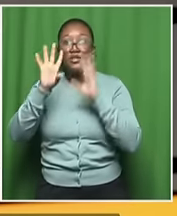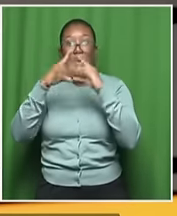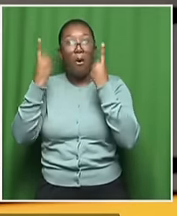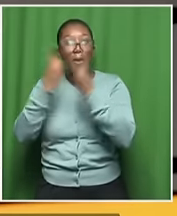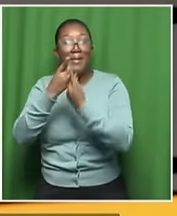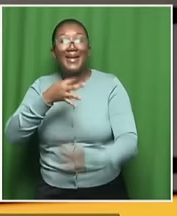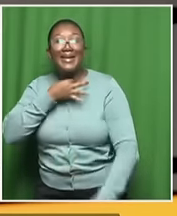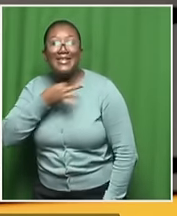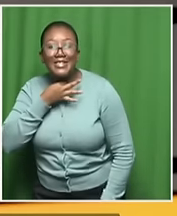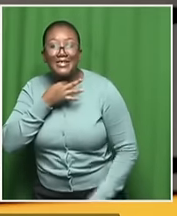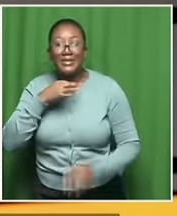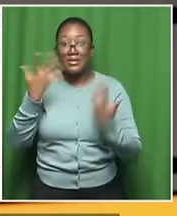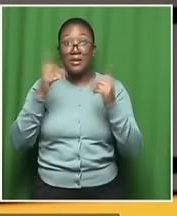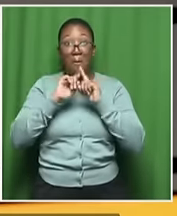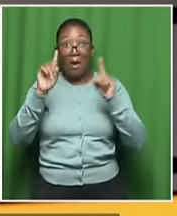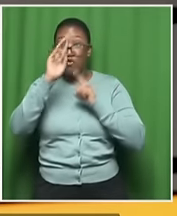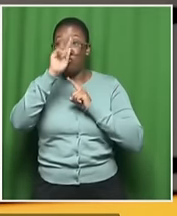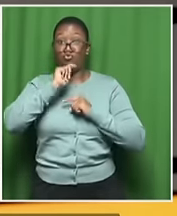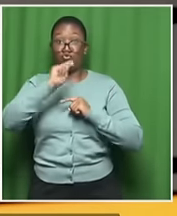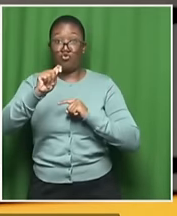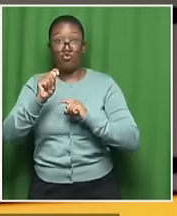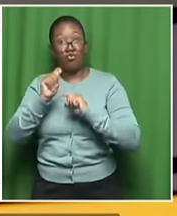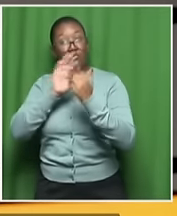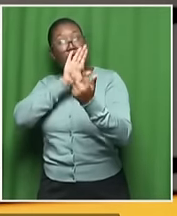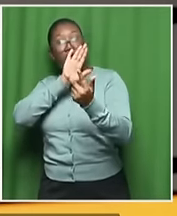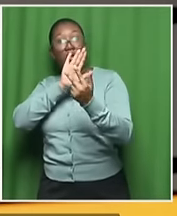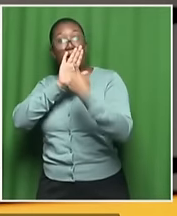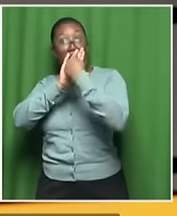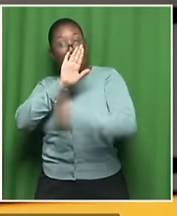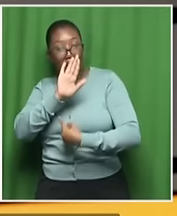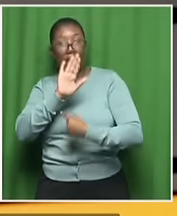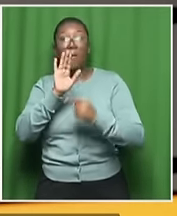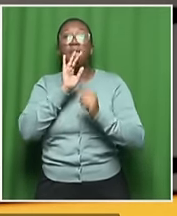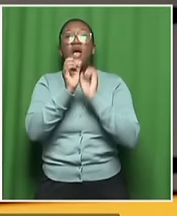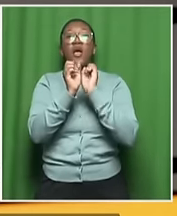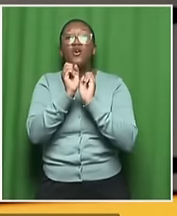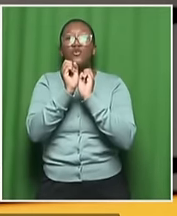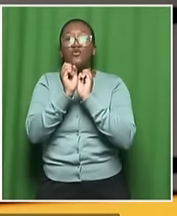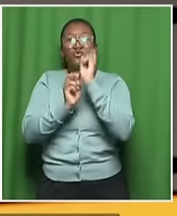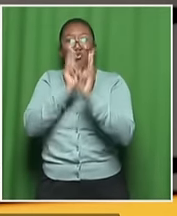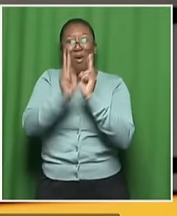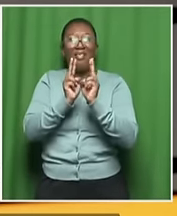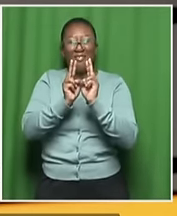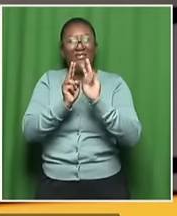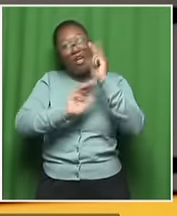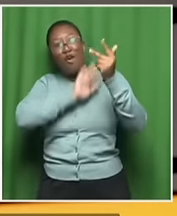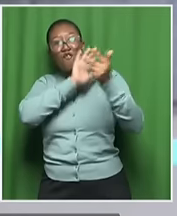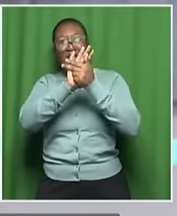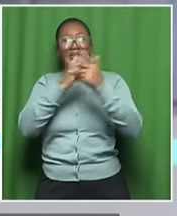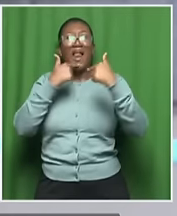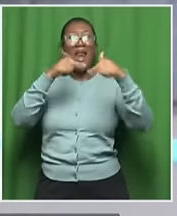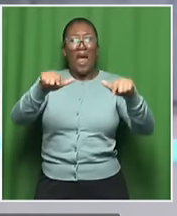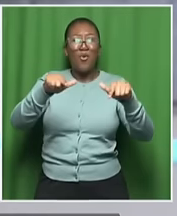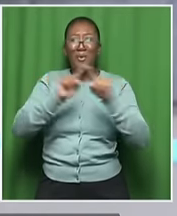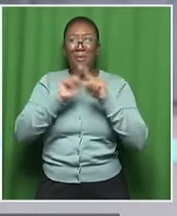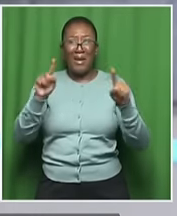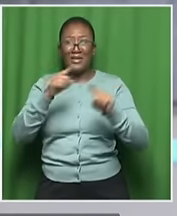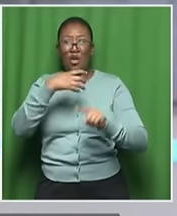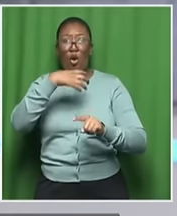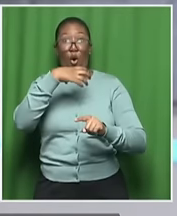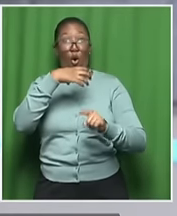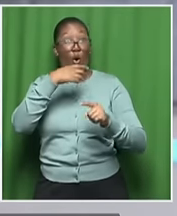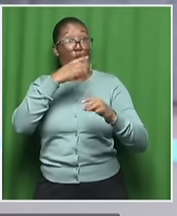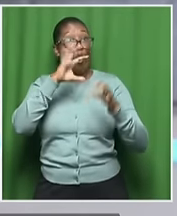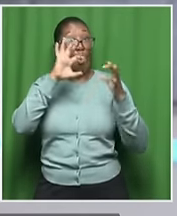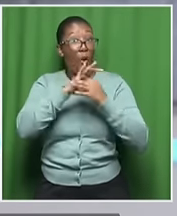say that we have 11 official language, actually 12 with sign language, then we must practice what we preach. So speaking about practicing